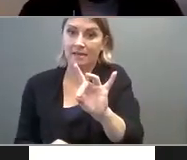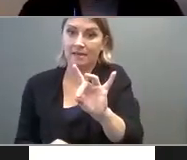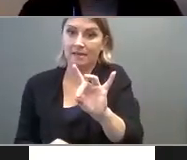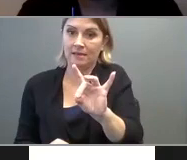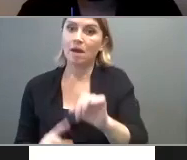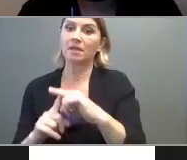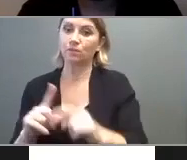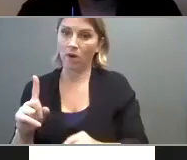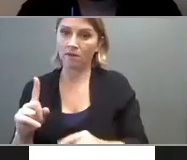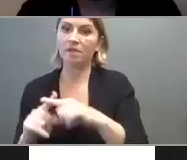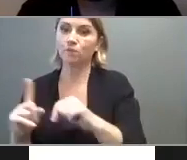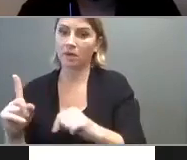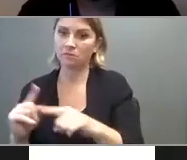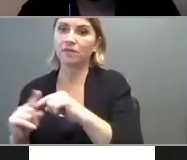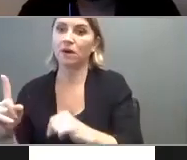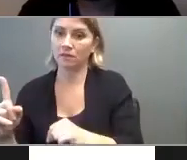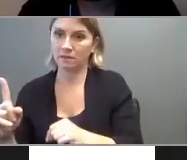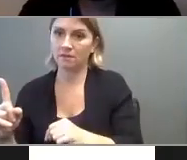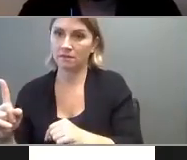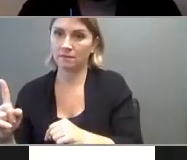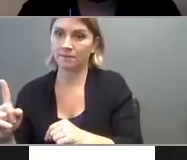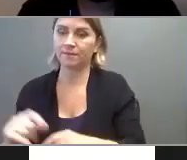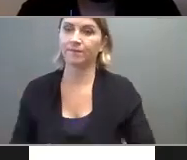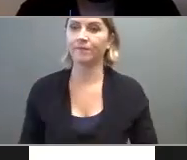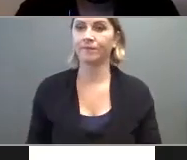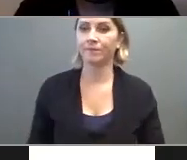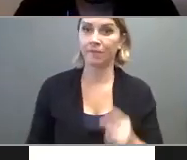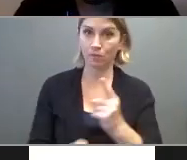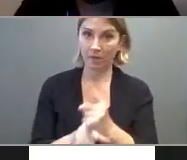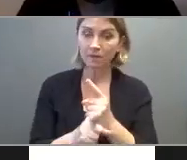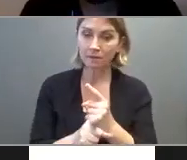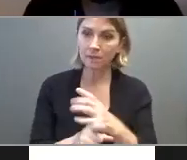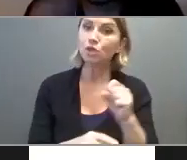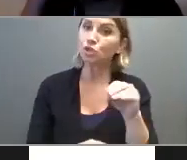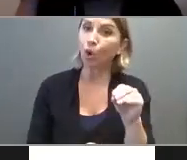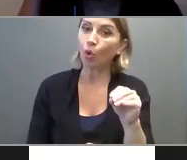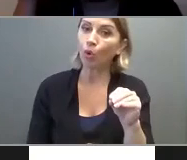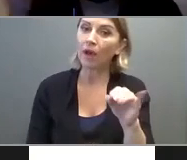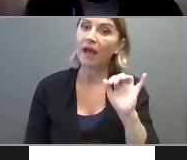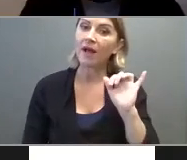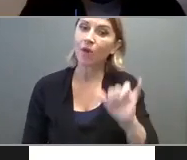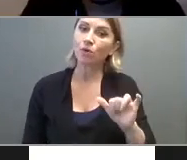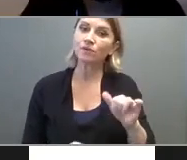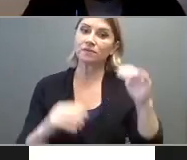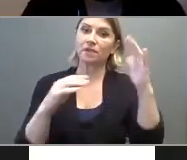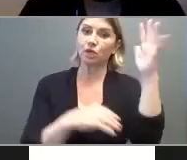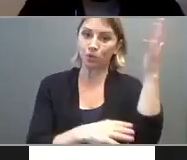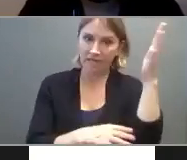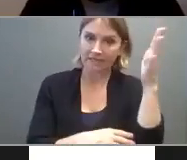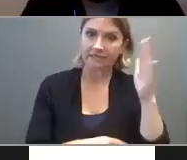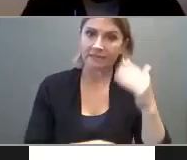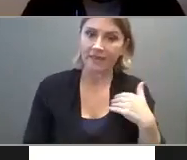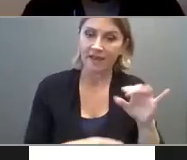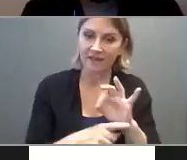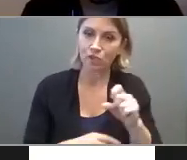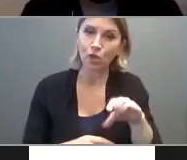plus 1 plus 1 plus 1, right? So we do see some pattern here. So